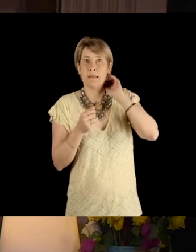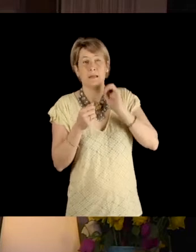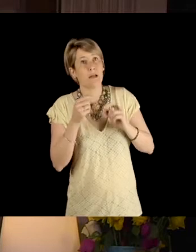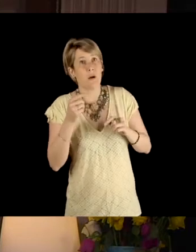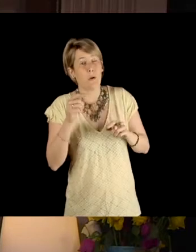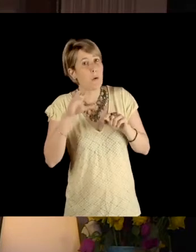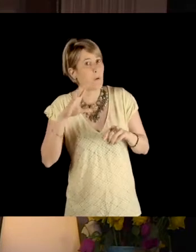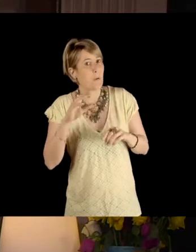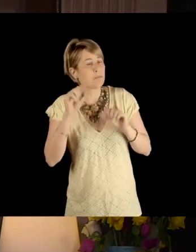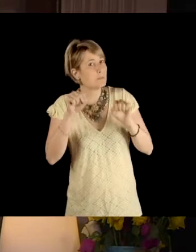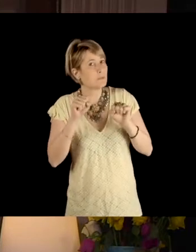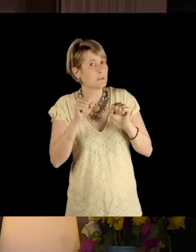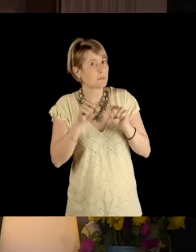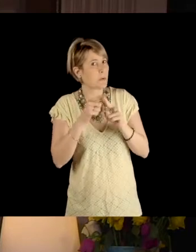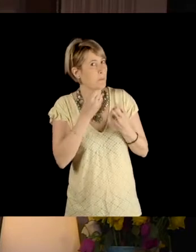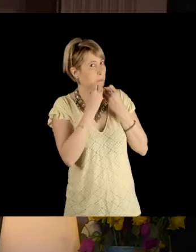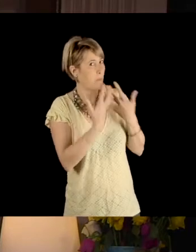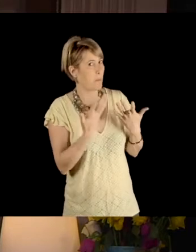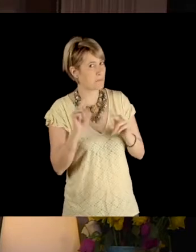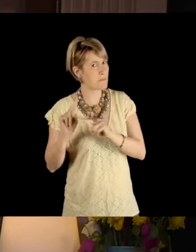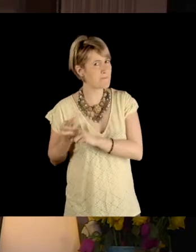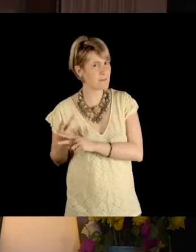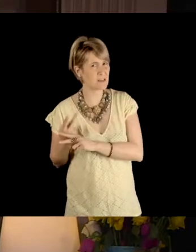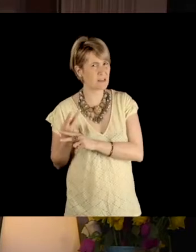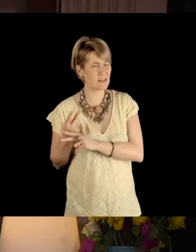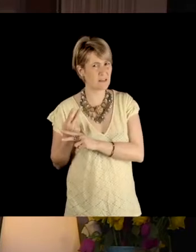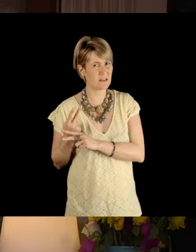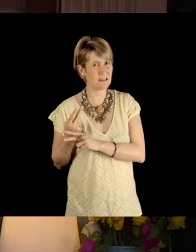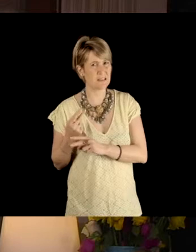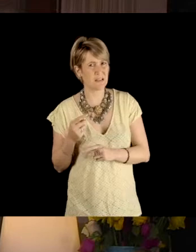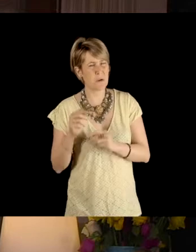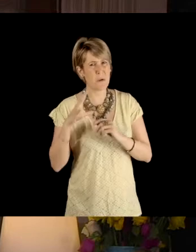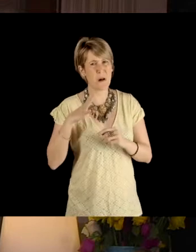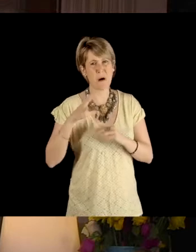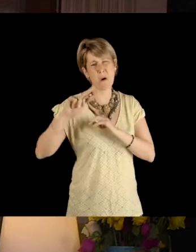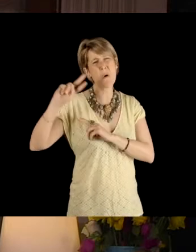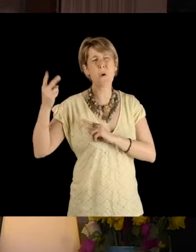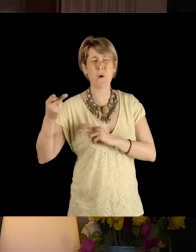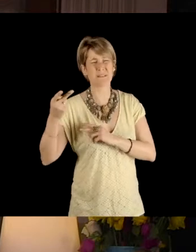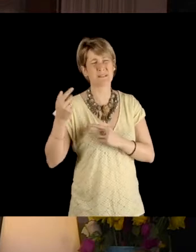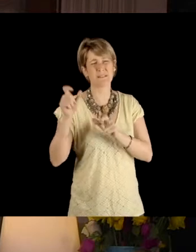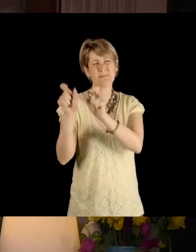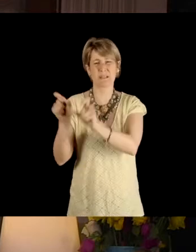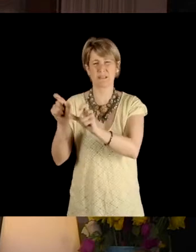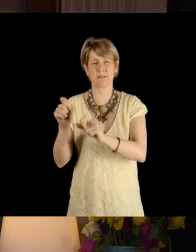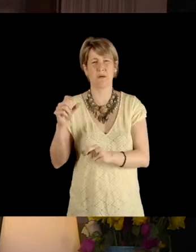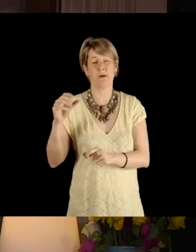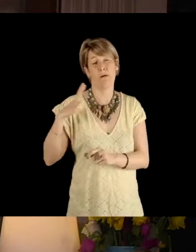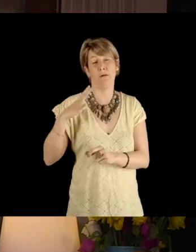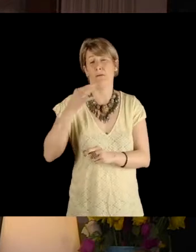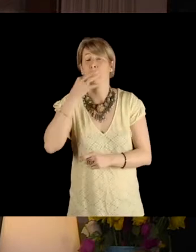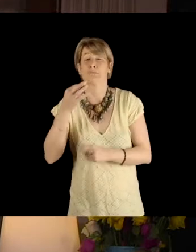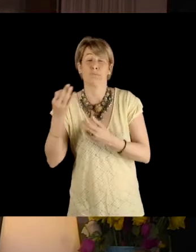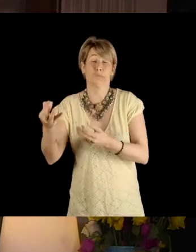You have heard the story of a great lover who was trying to meet his beloved who was living